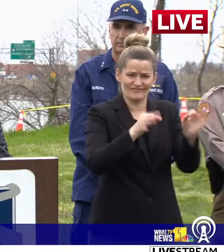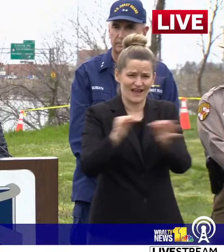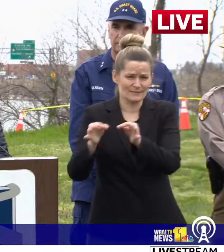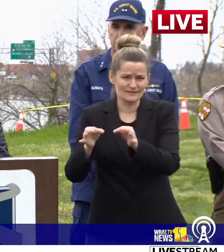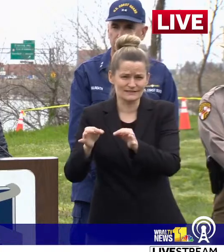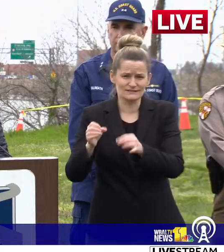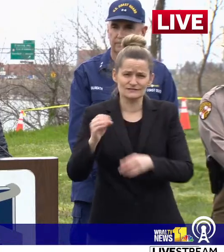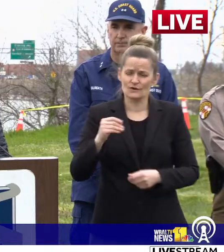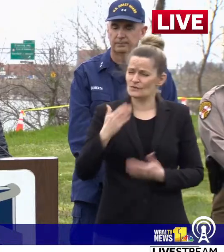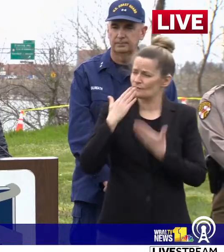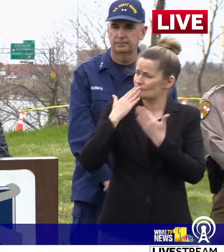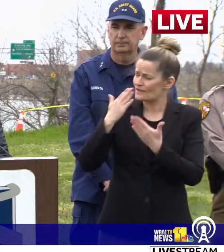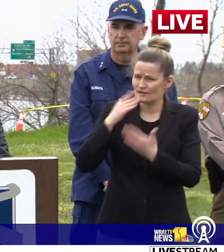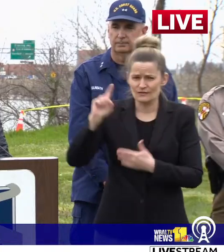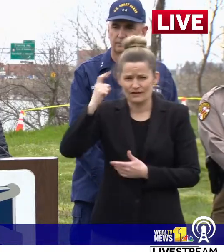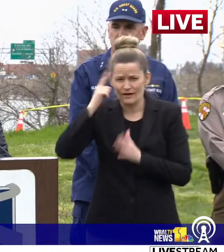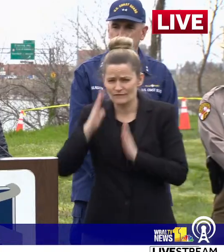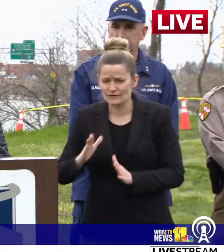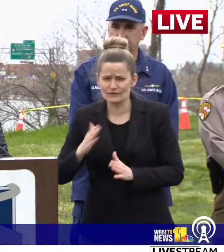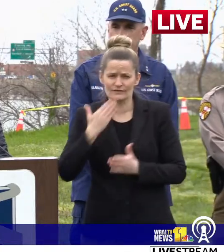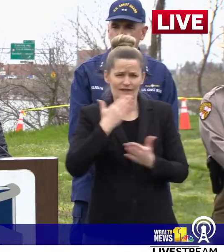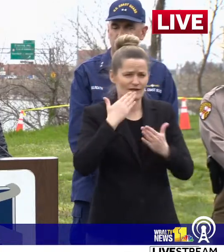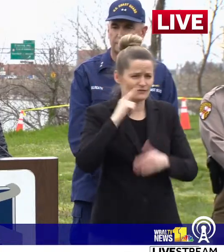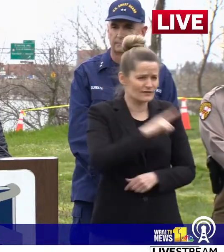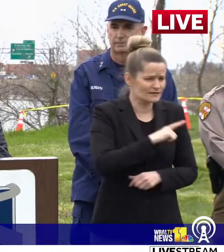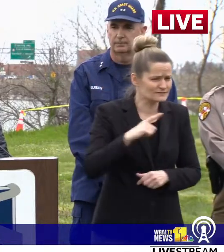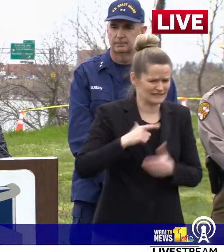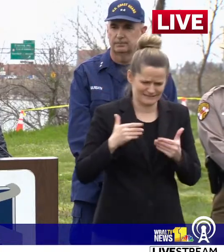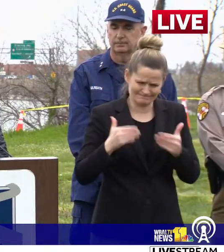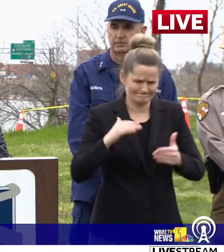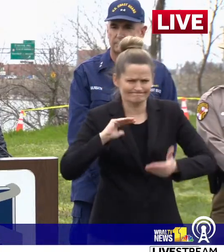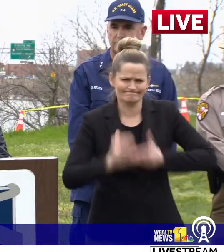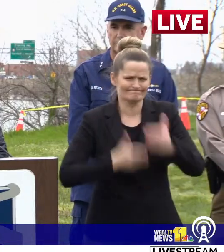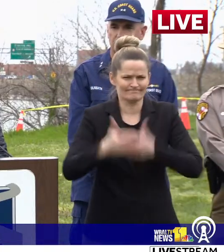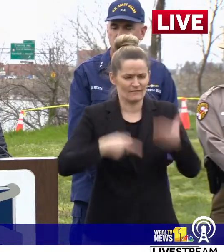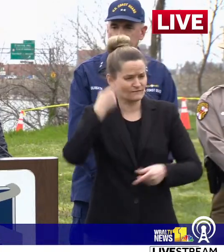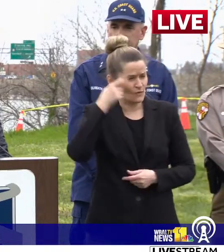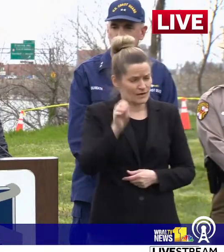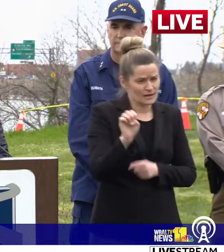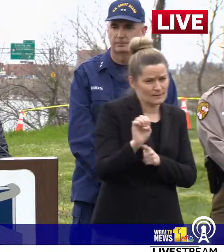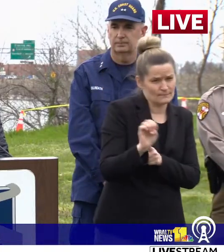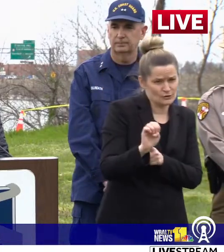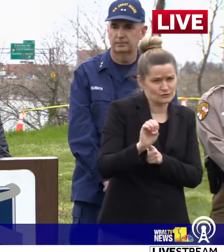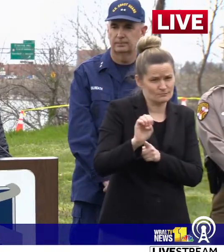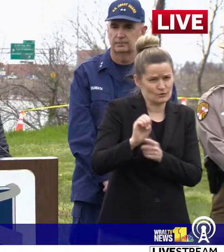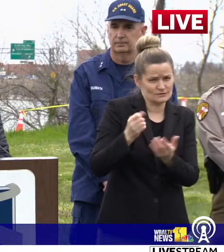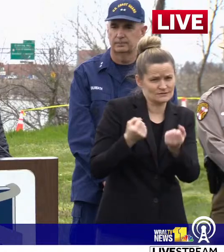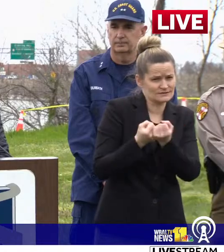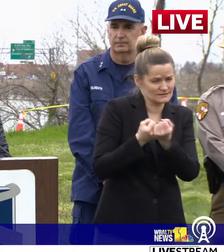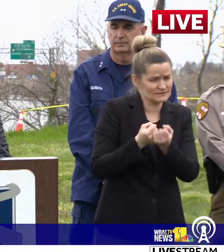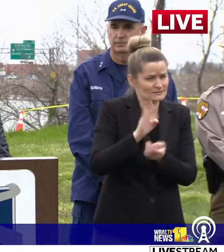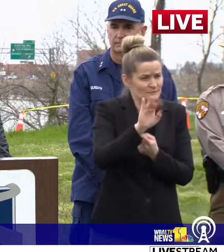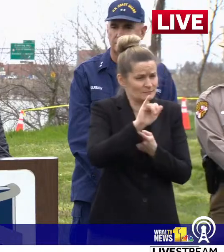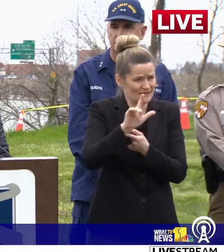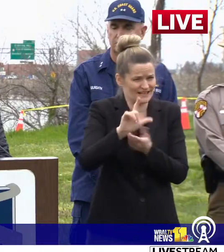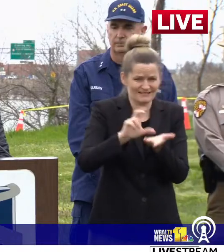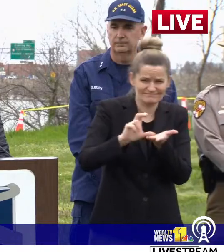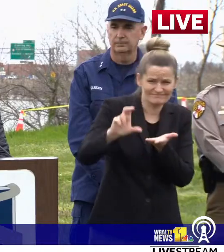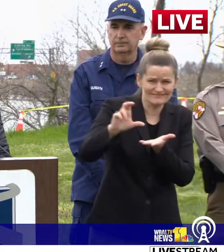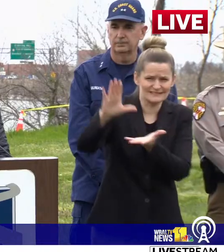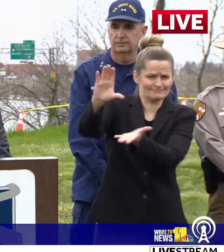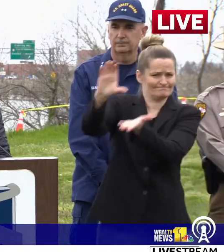work that you've undertaken through emergency legislation to address that. I spoke this morning to Acting Labor